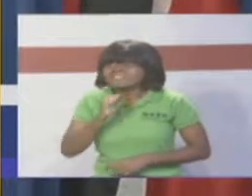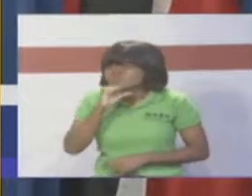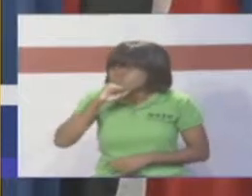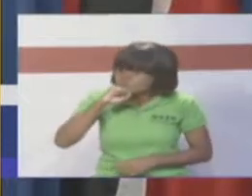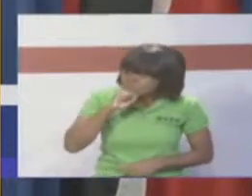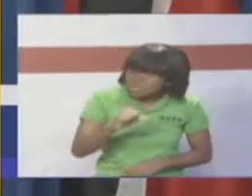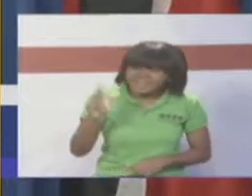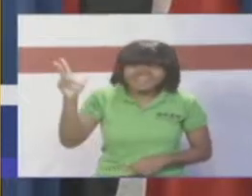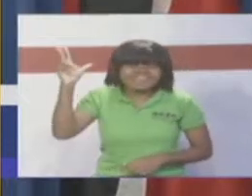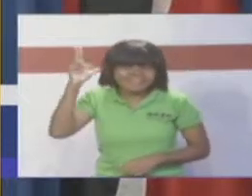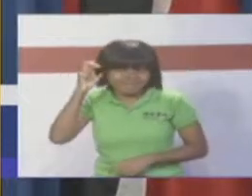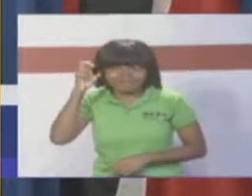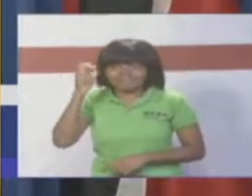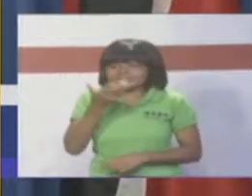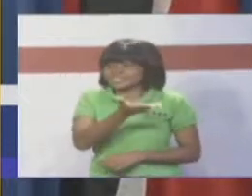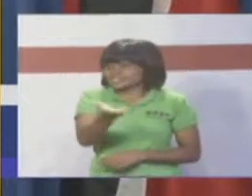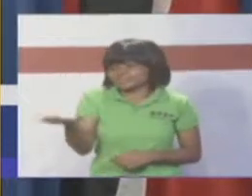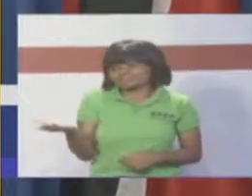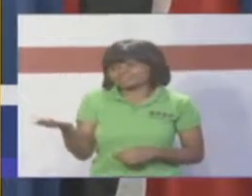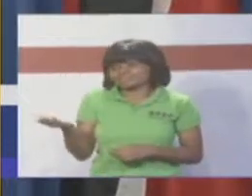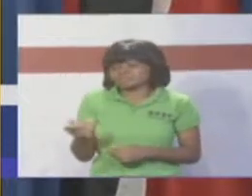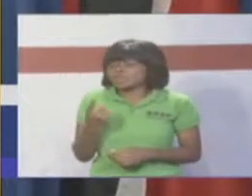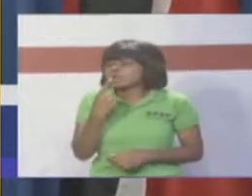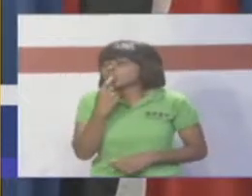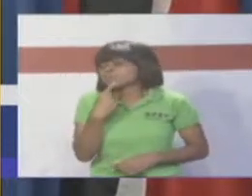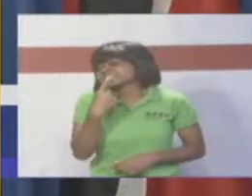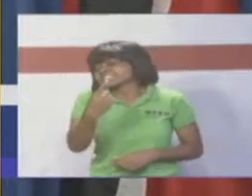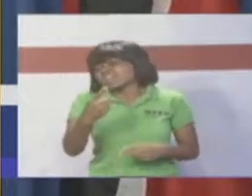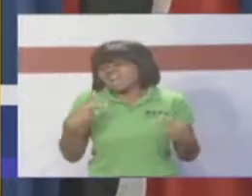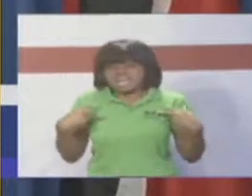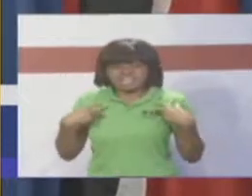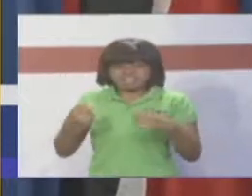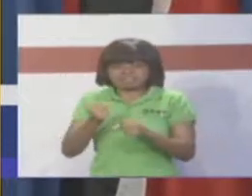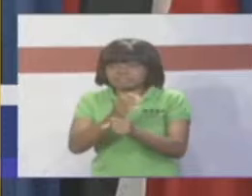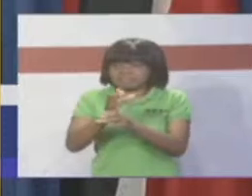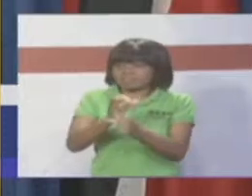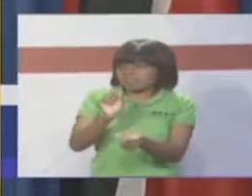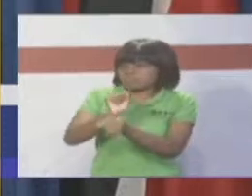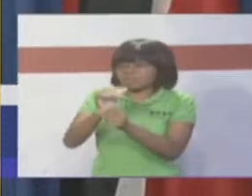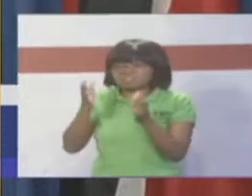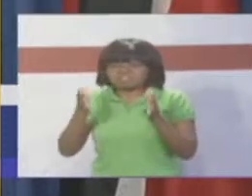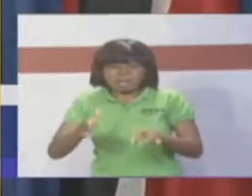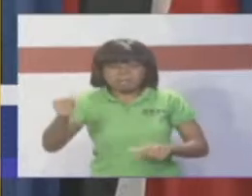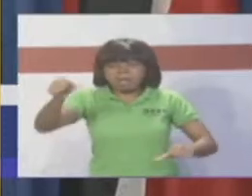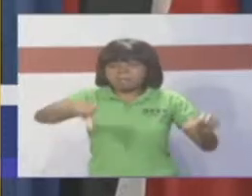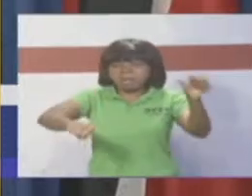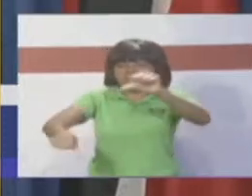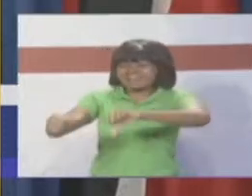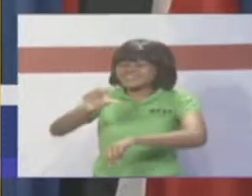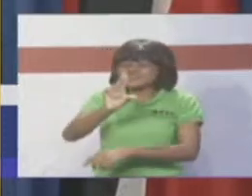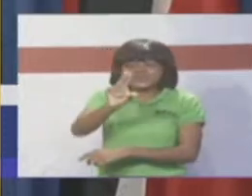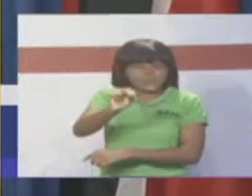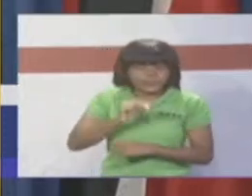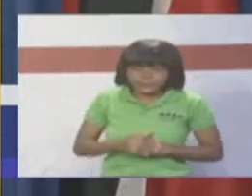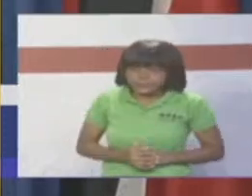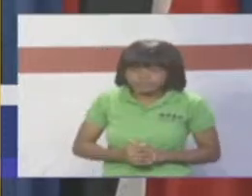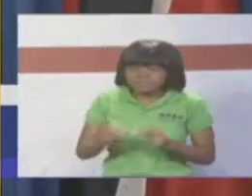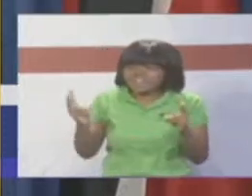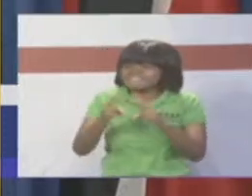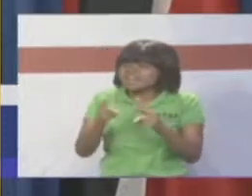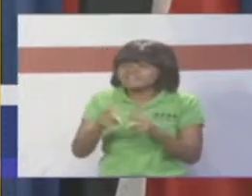this situation because of some failing on the part of the healthcare givers in Trinidad and Tobago. Nothing is further from the